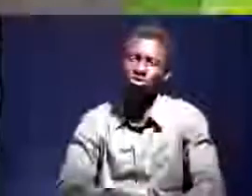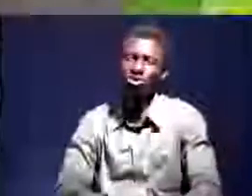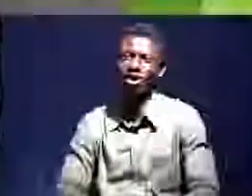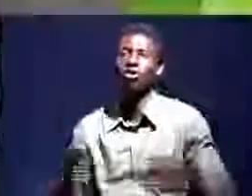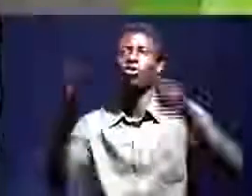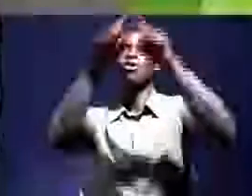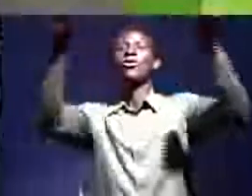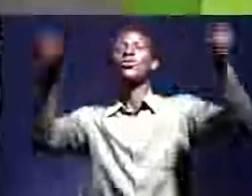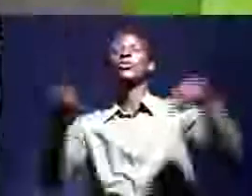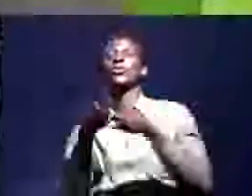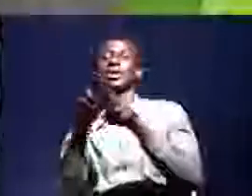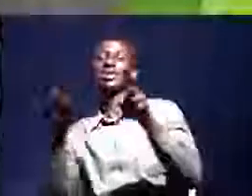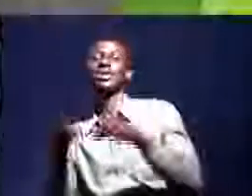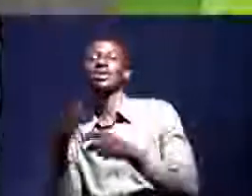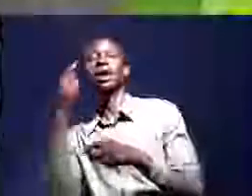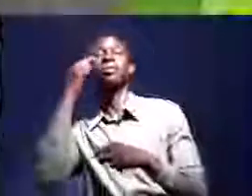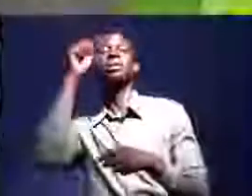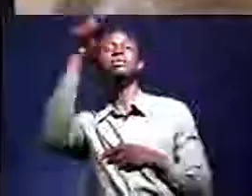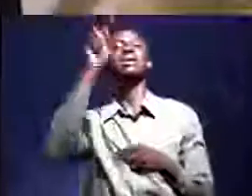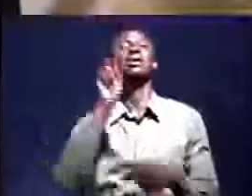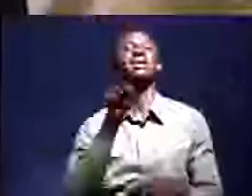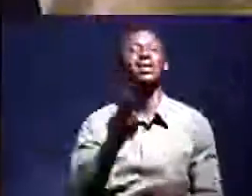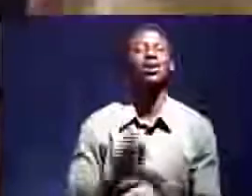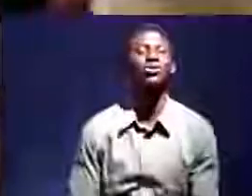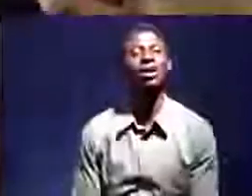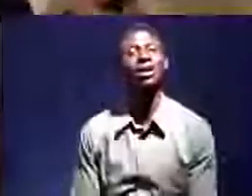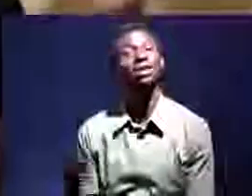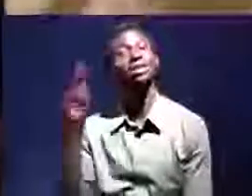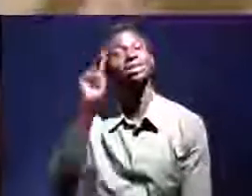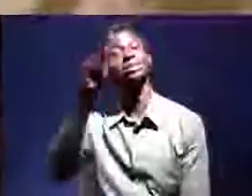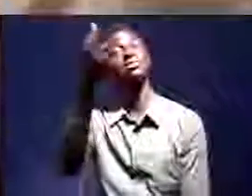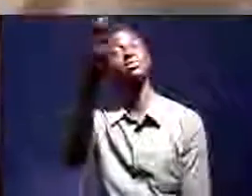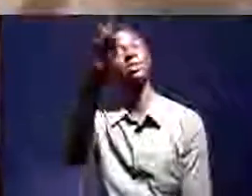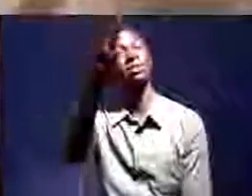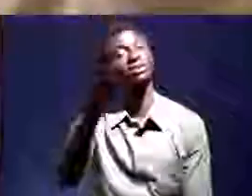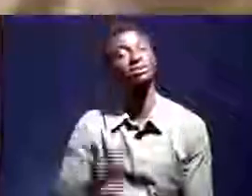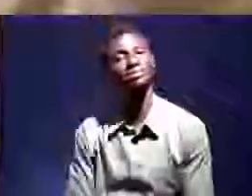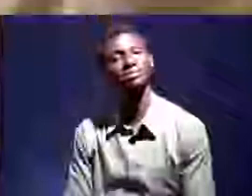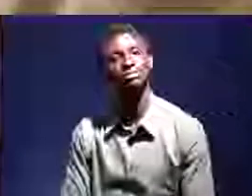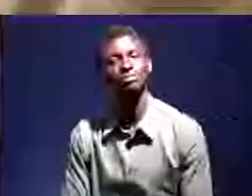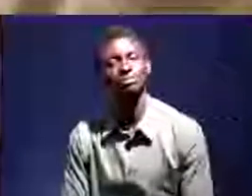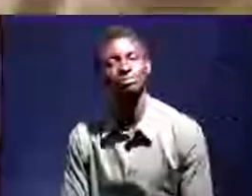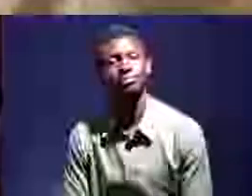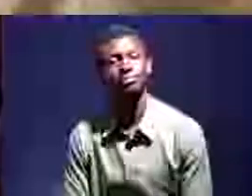Now, so many reports of baptism are coming in that we cannot report them all.